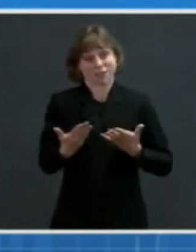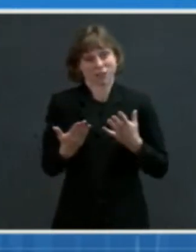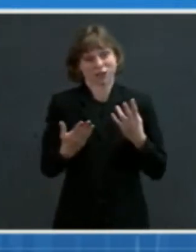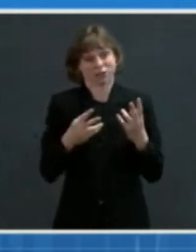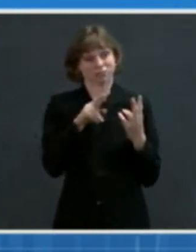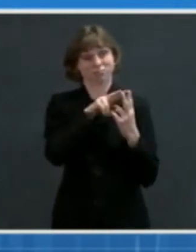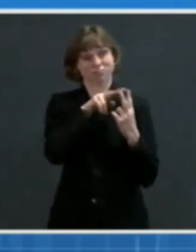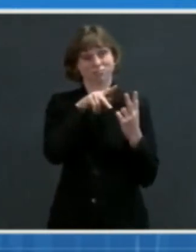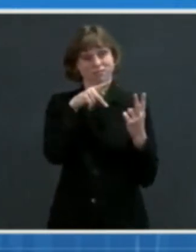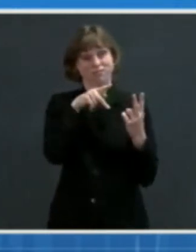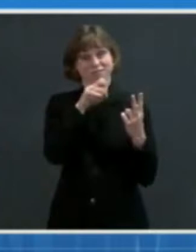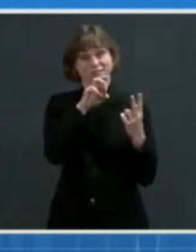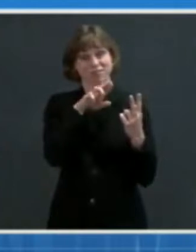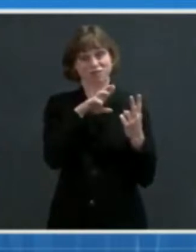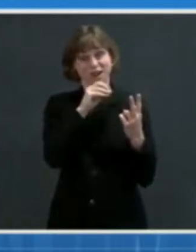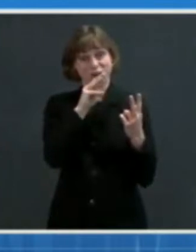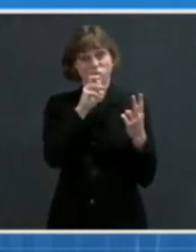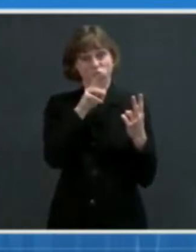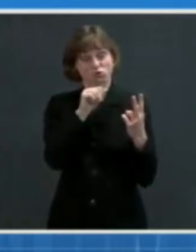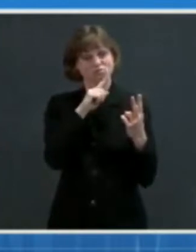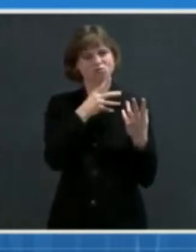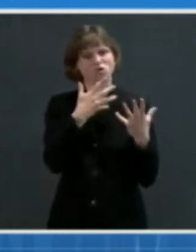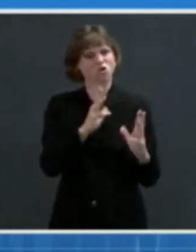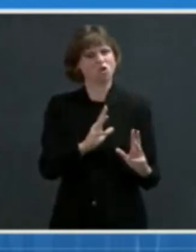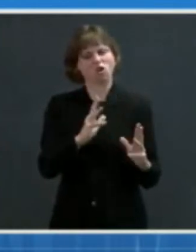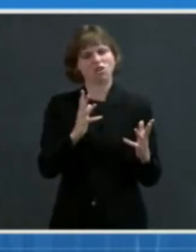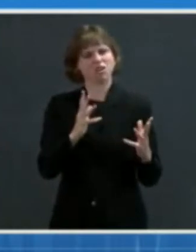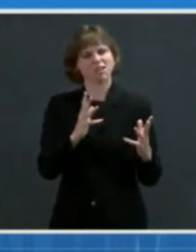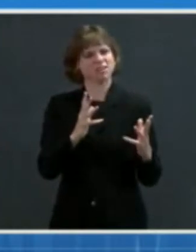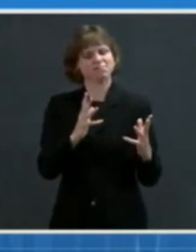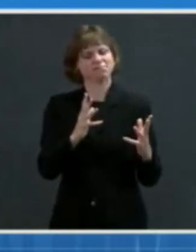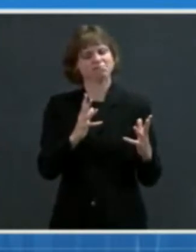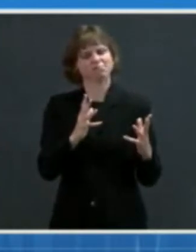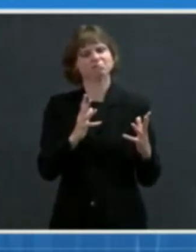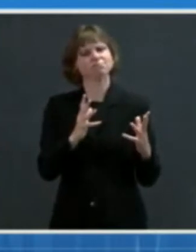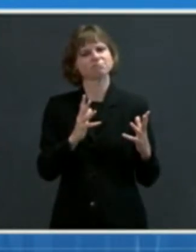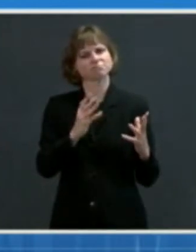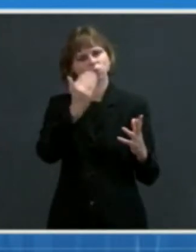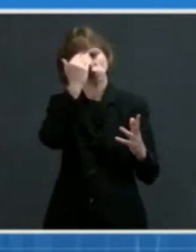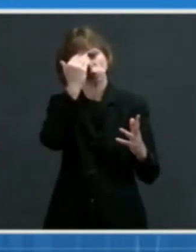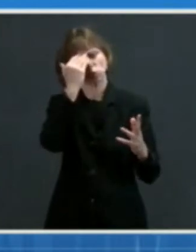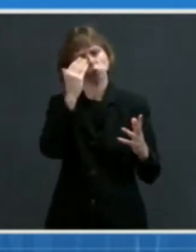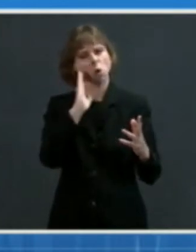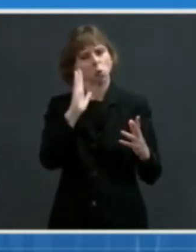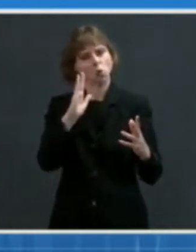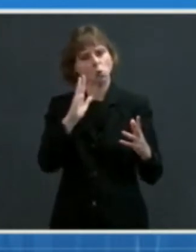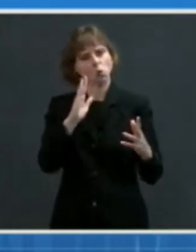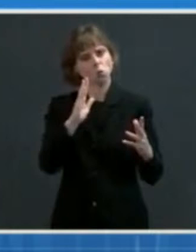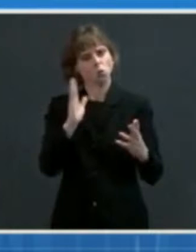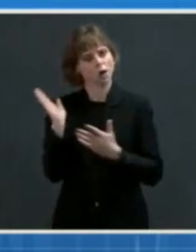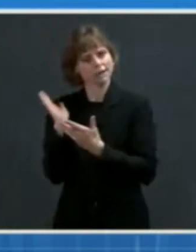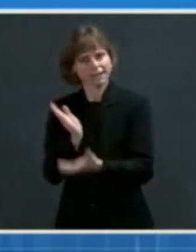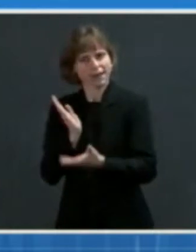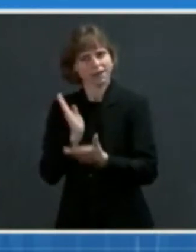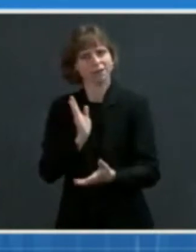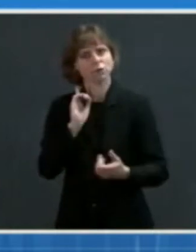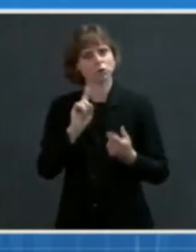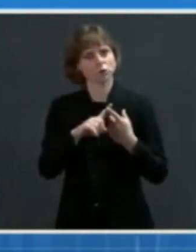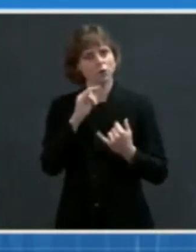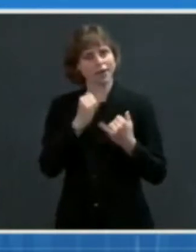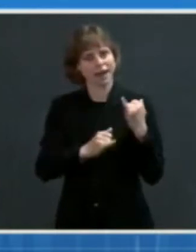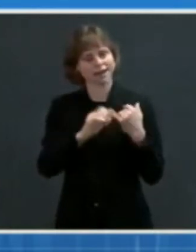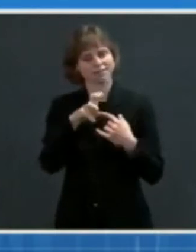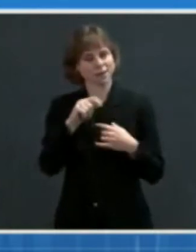Moderna were scheduled to deliver through, I think it was the end of September. Johnson & Johnson was